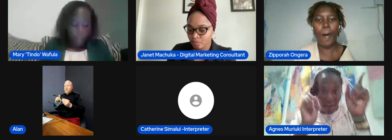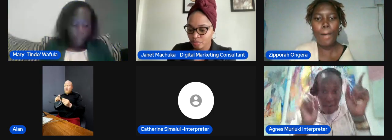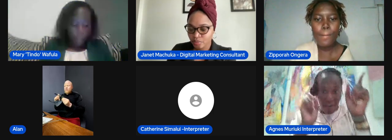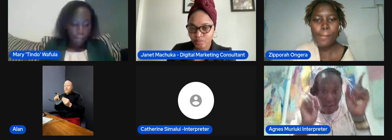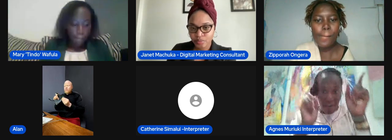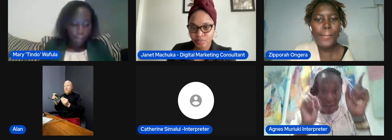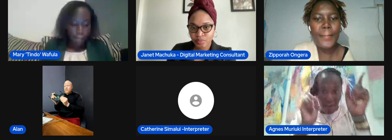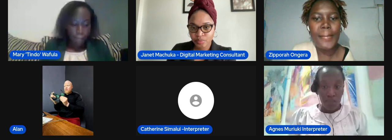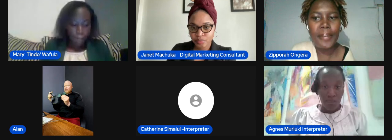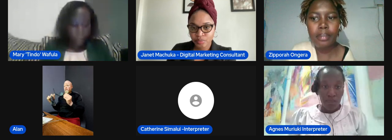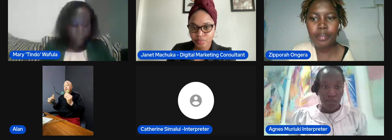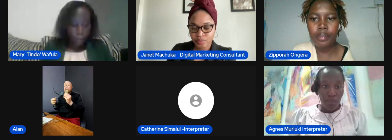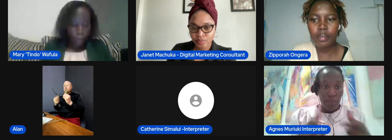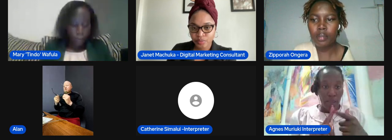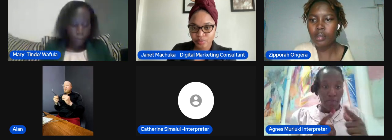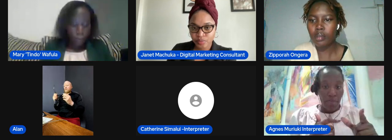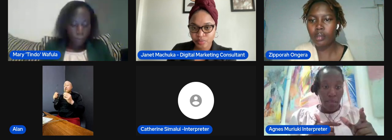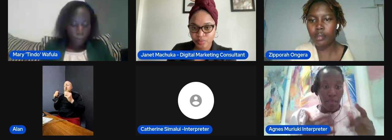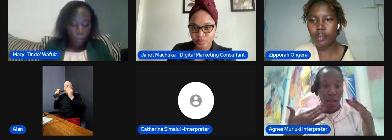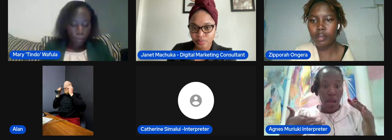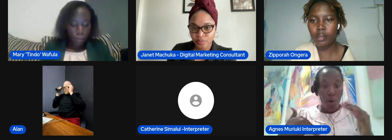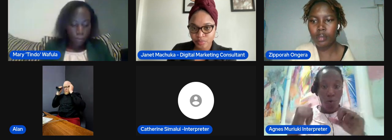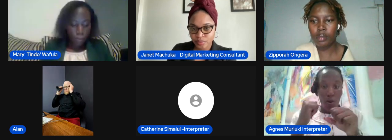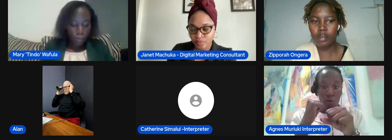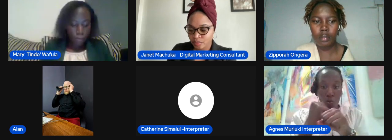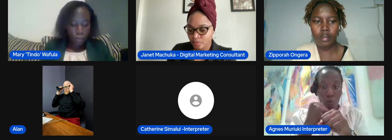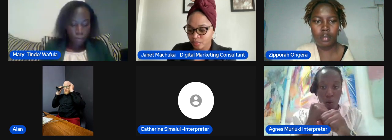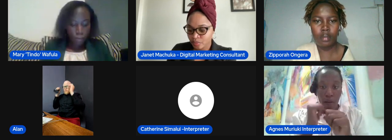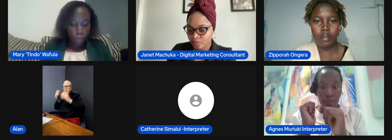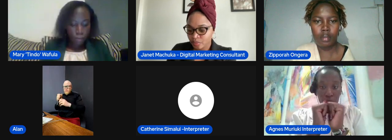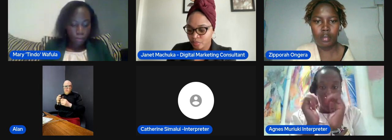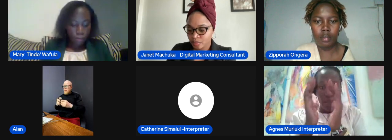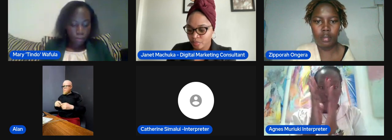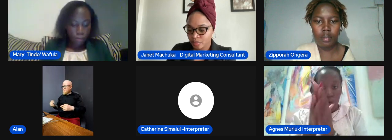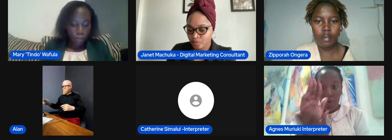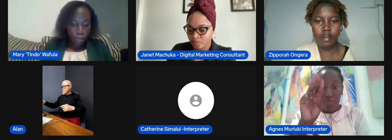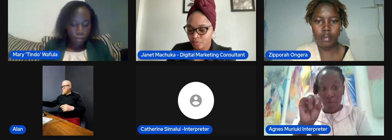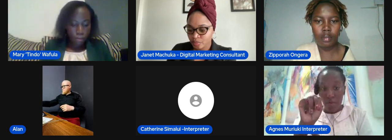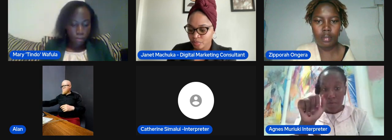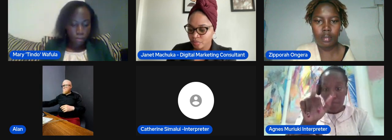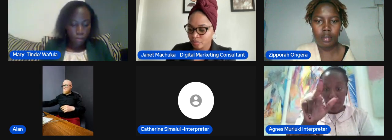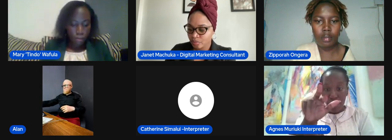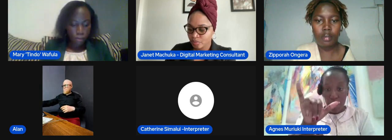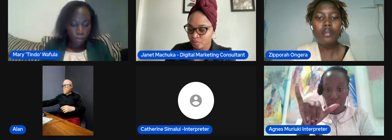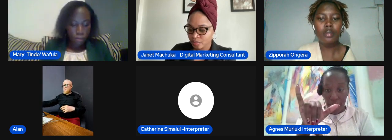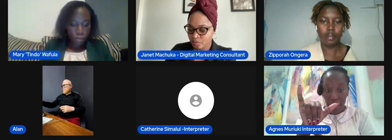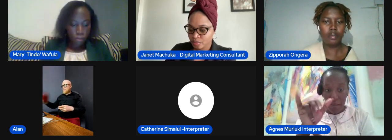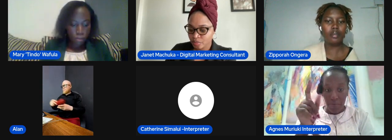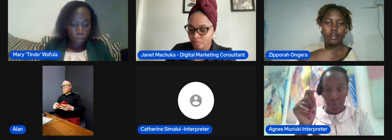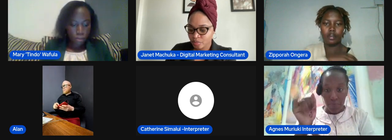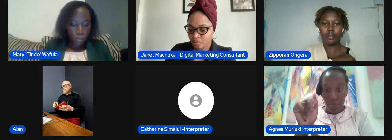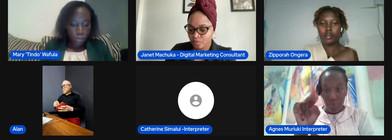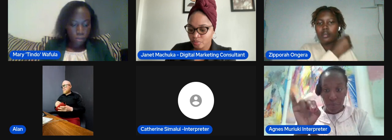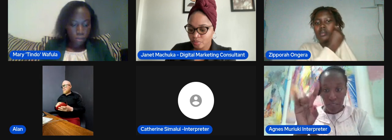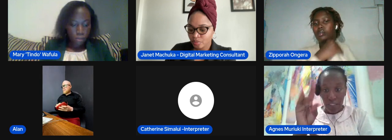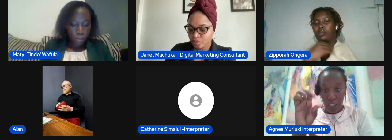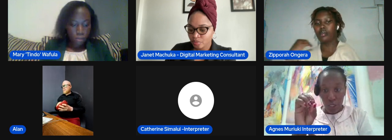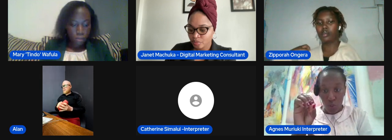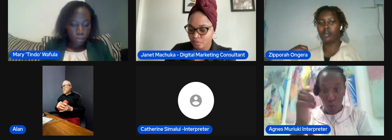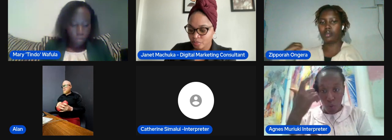and I will be co-moderating with Mary Tindo for this session. Um,